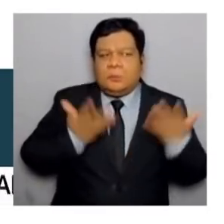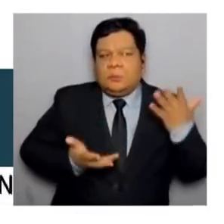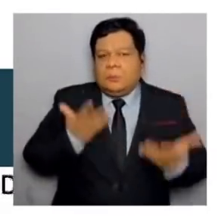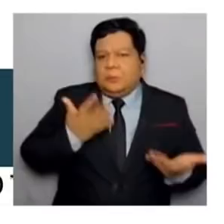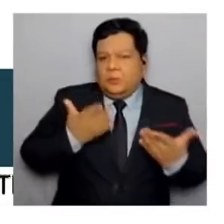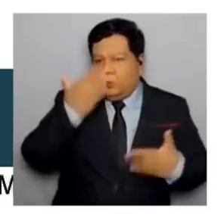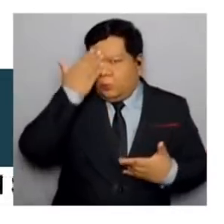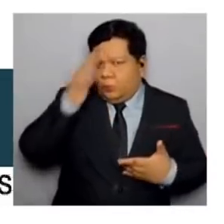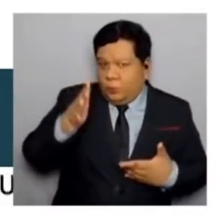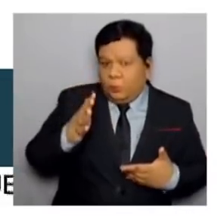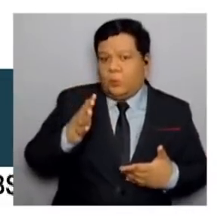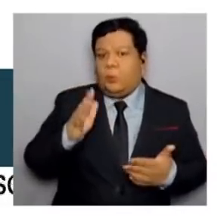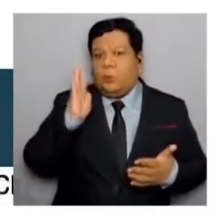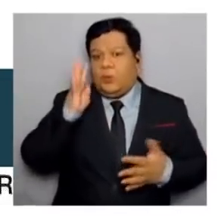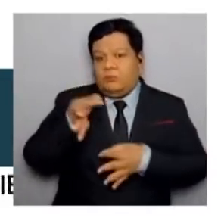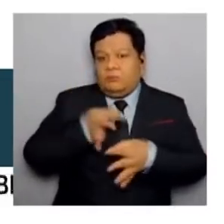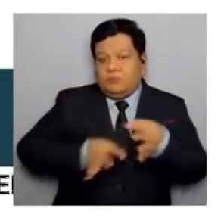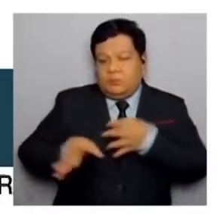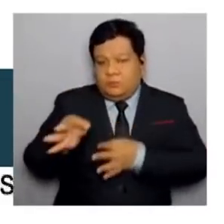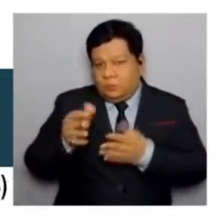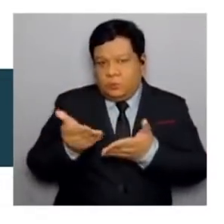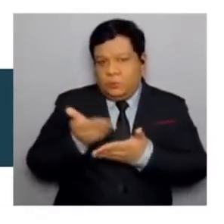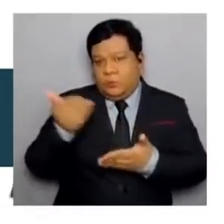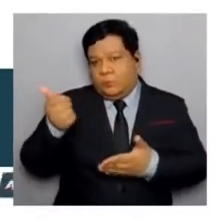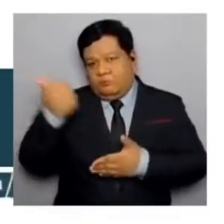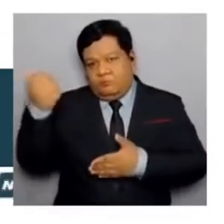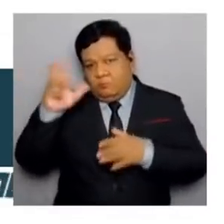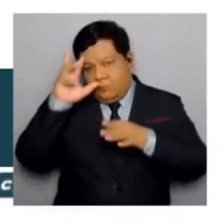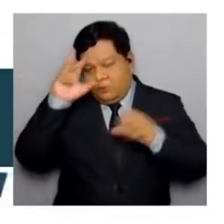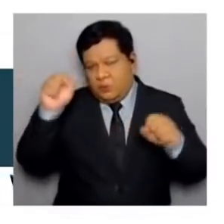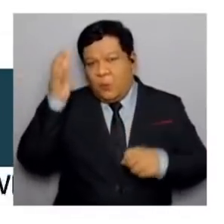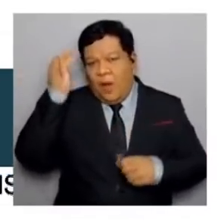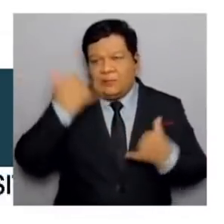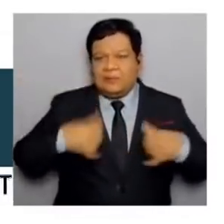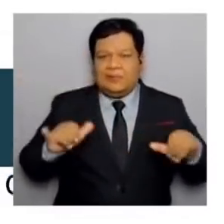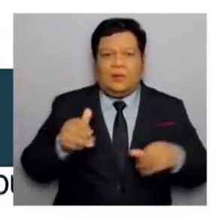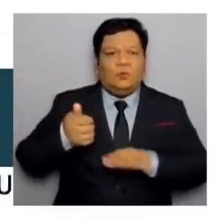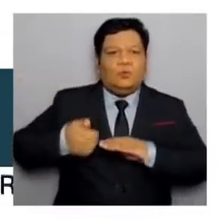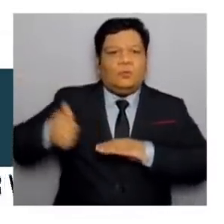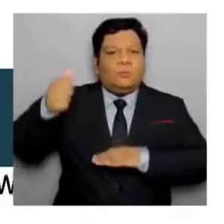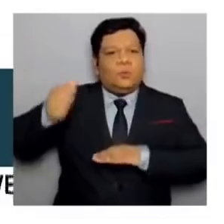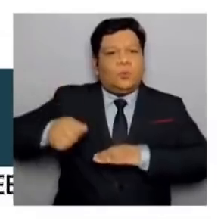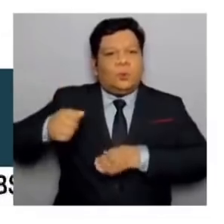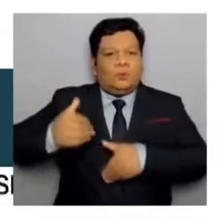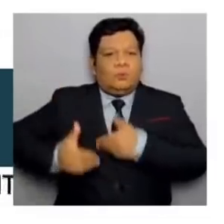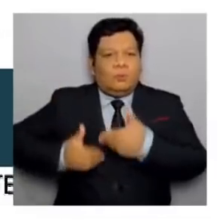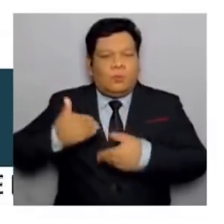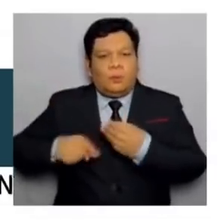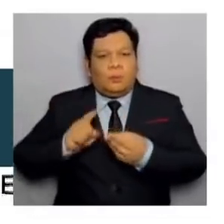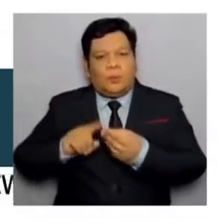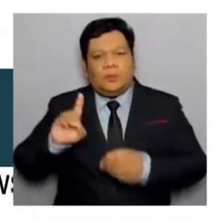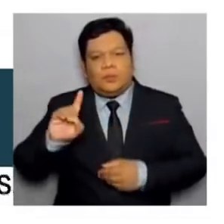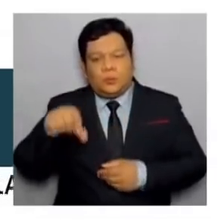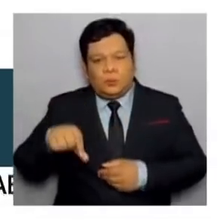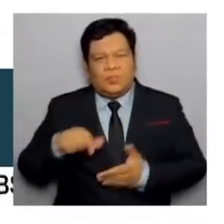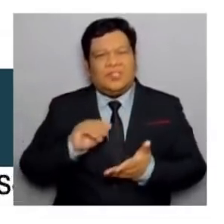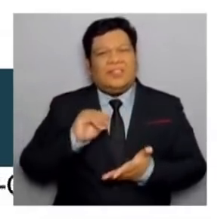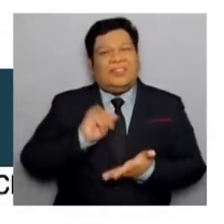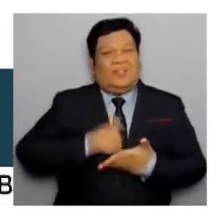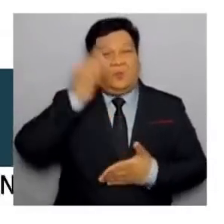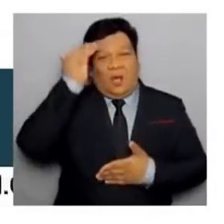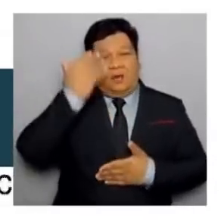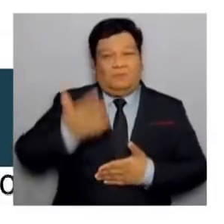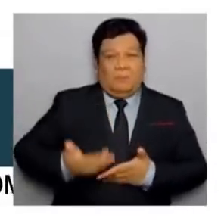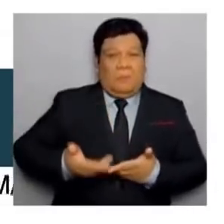the next president because of this pending question before the Supreme Court. And this is the reason why we have been calling much early on na